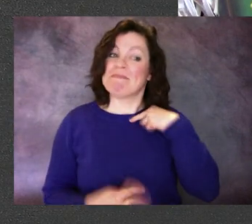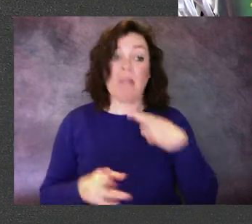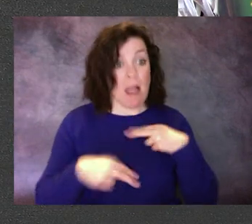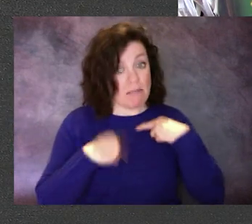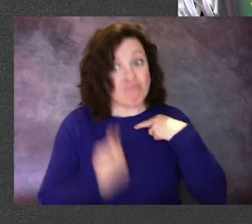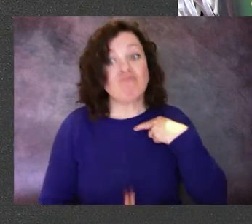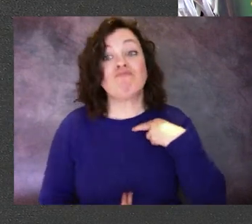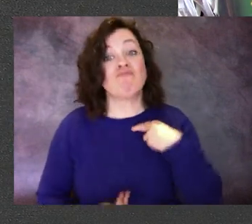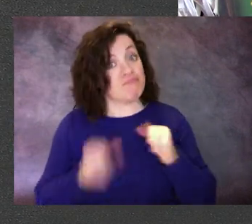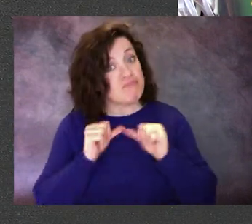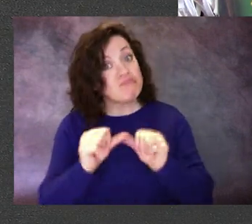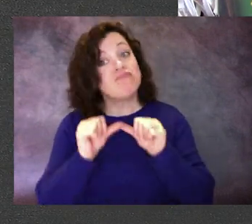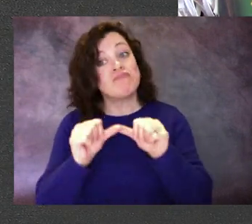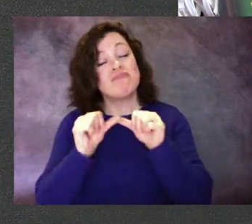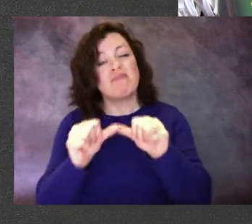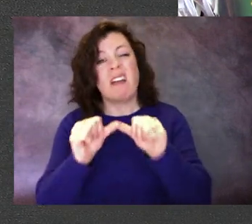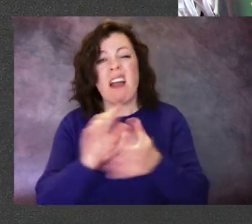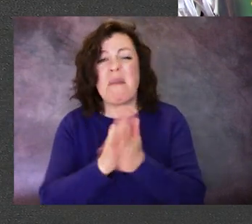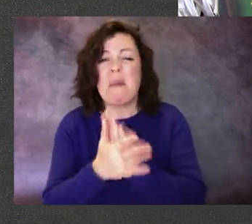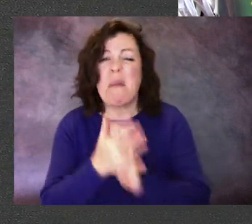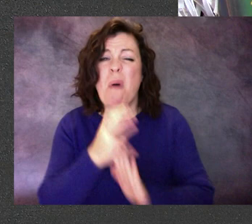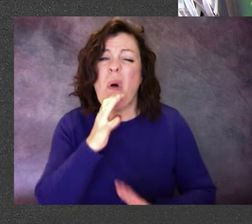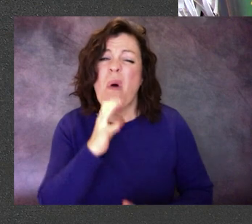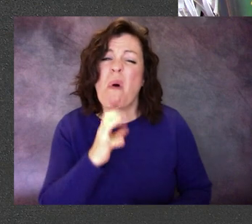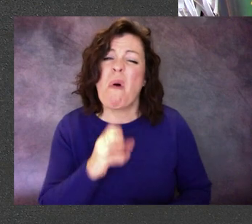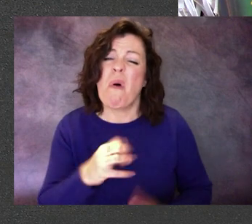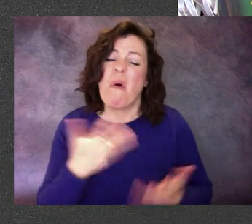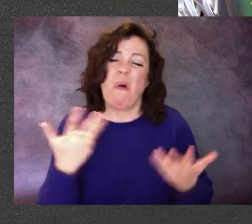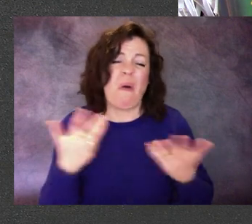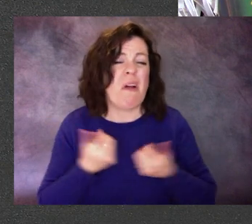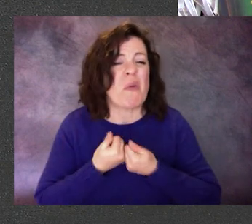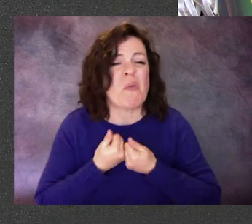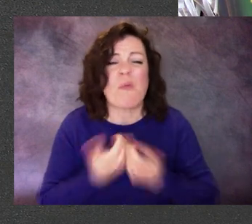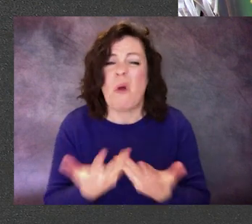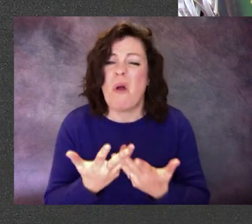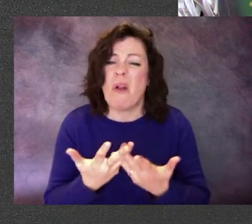Joseph had a little necktie. It got old and worn.